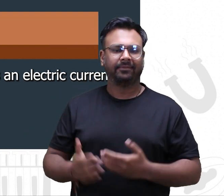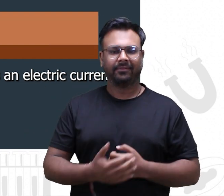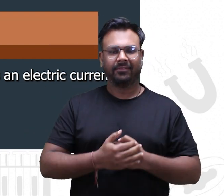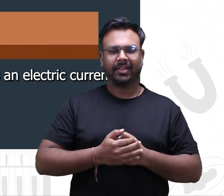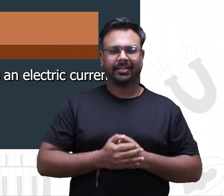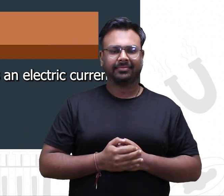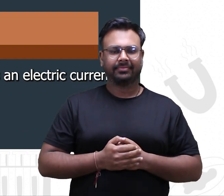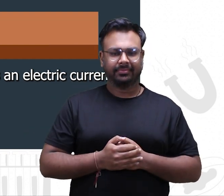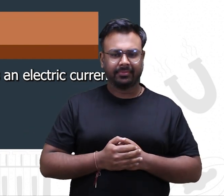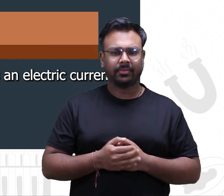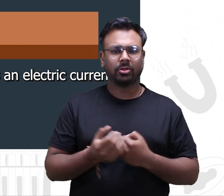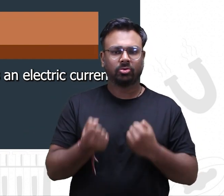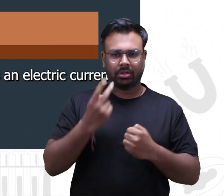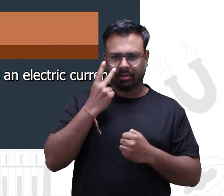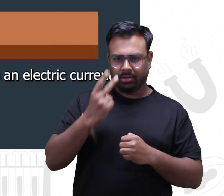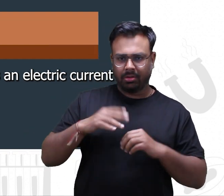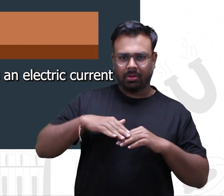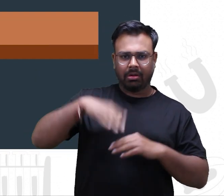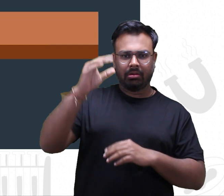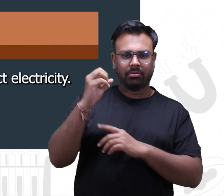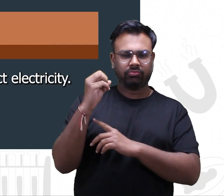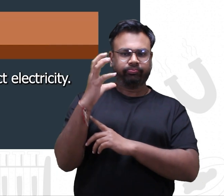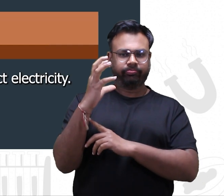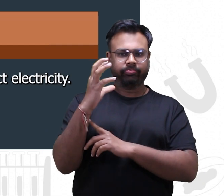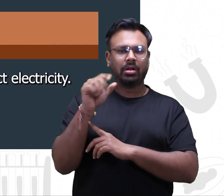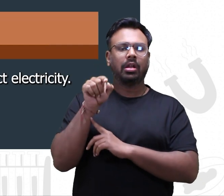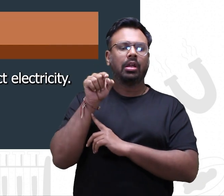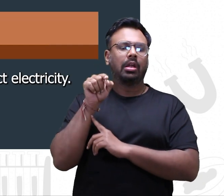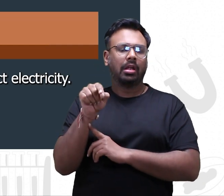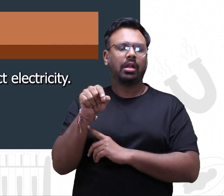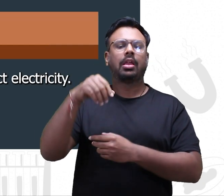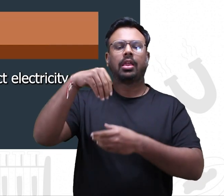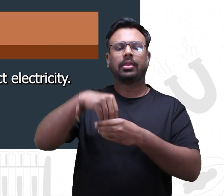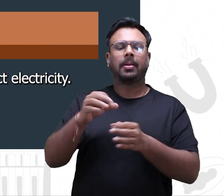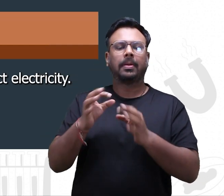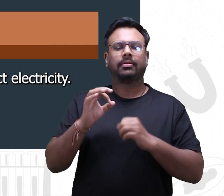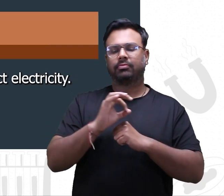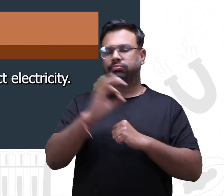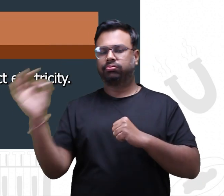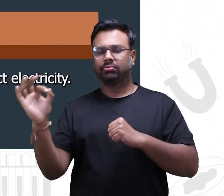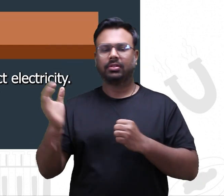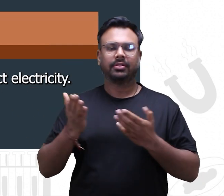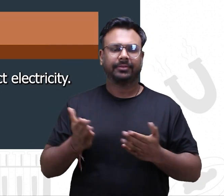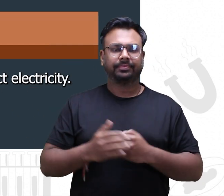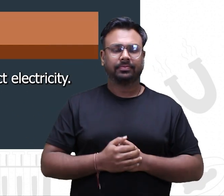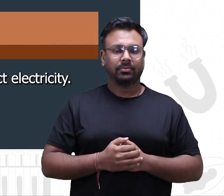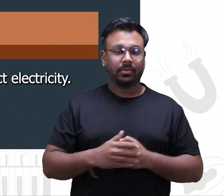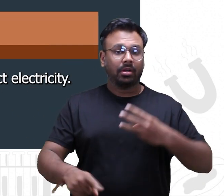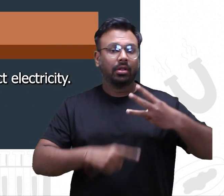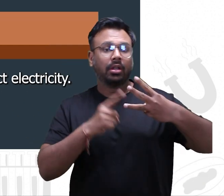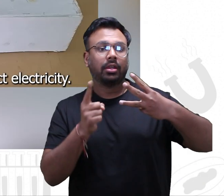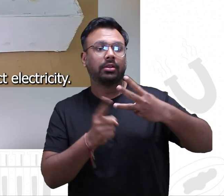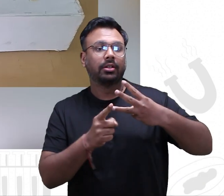other creates an electric current through the solution. The stronger the dissociation, the better the solution conduct